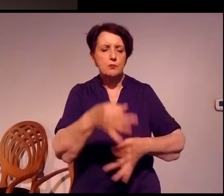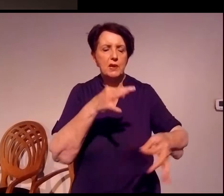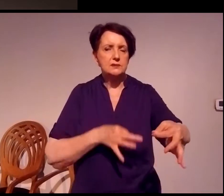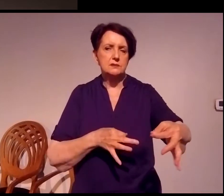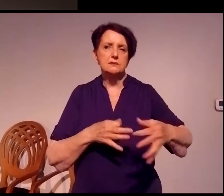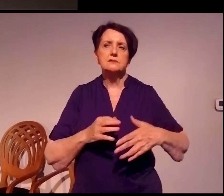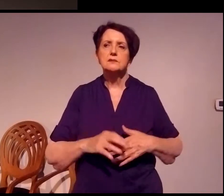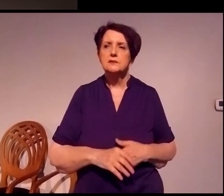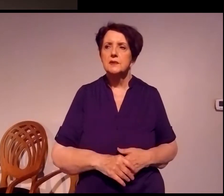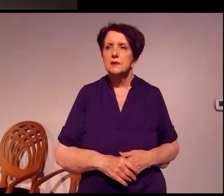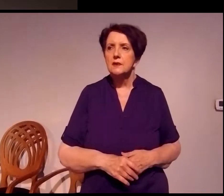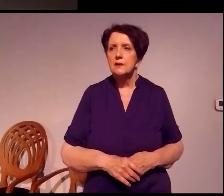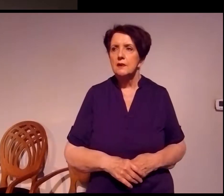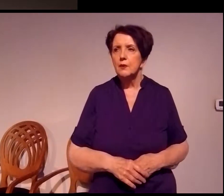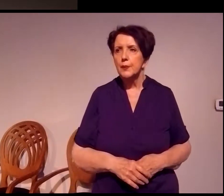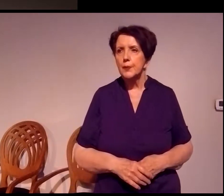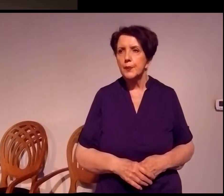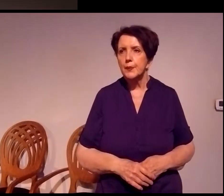So